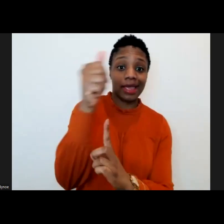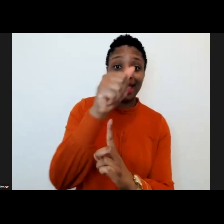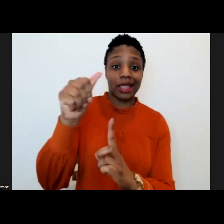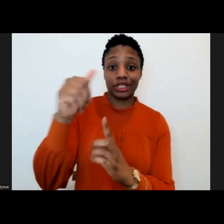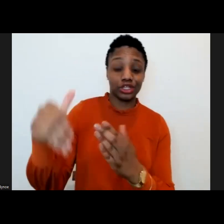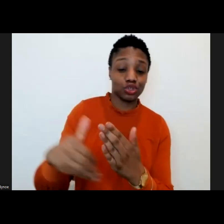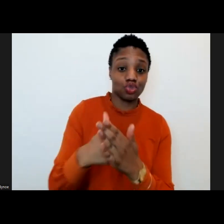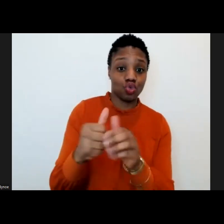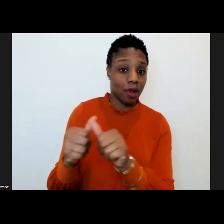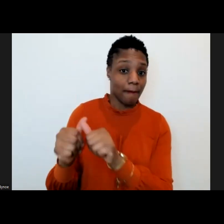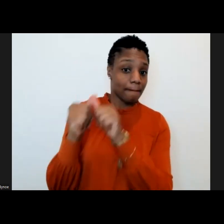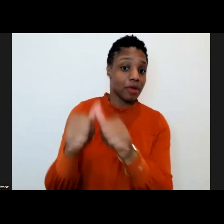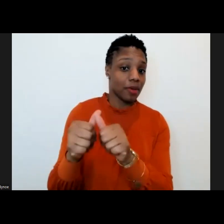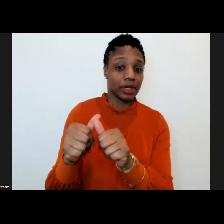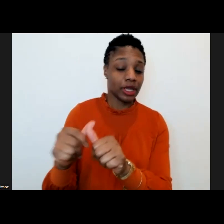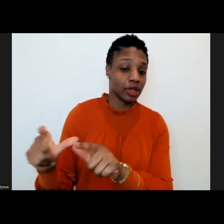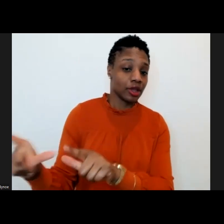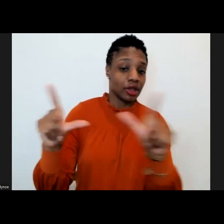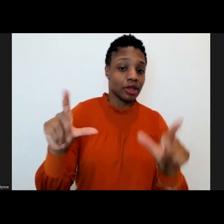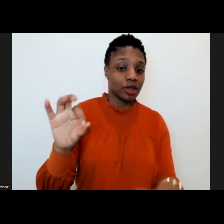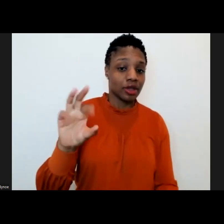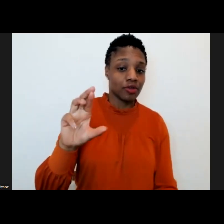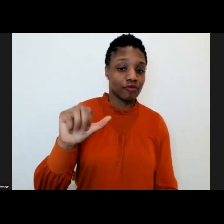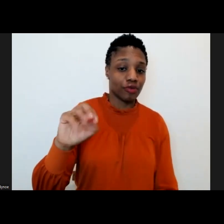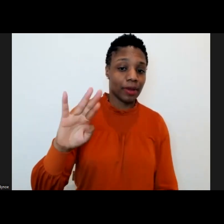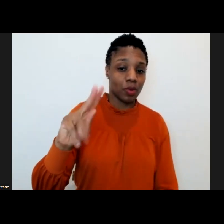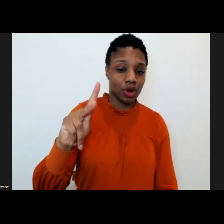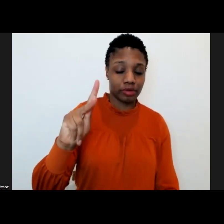framework goes fully into place.